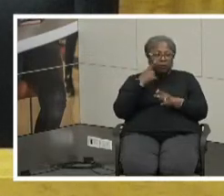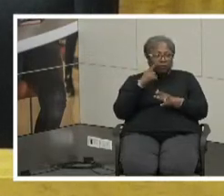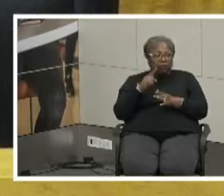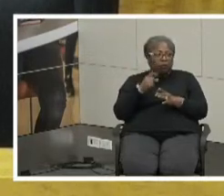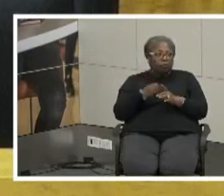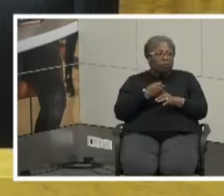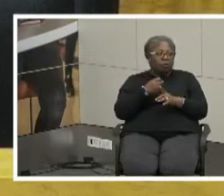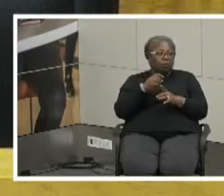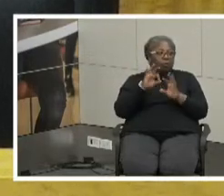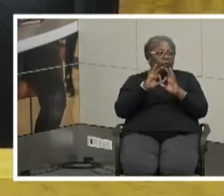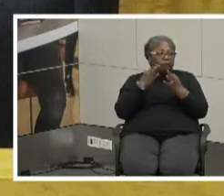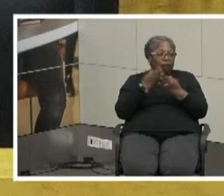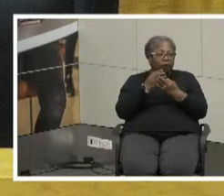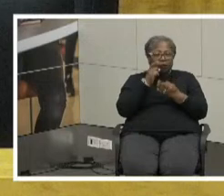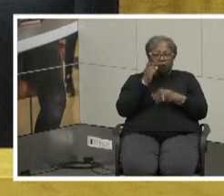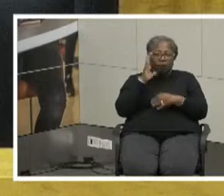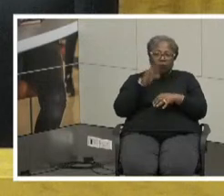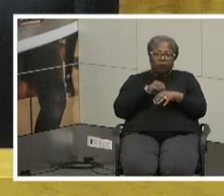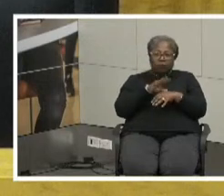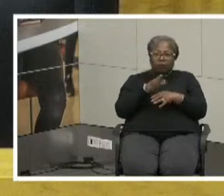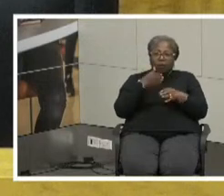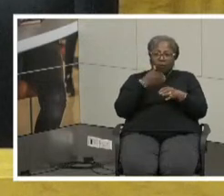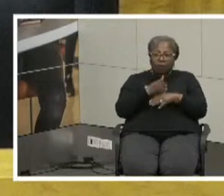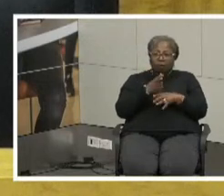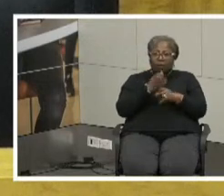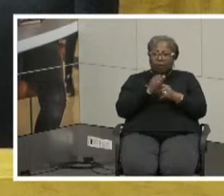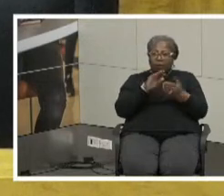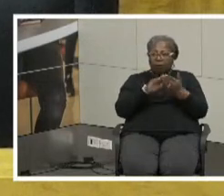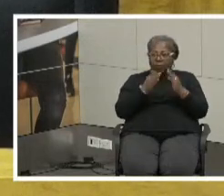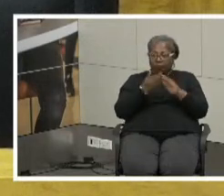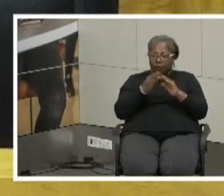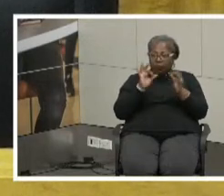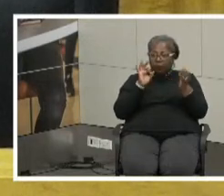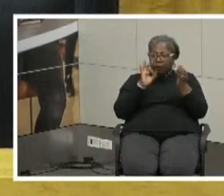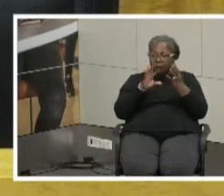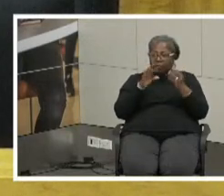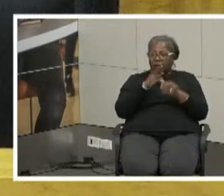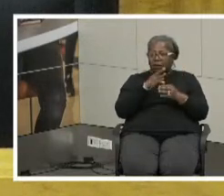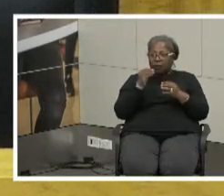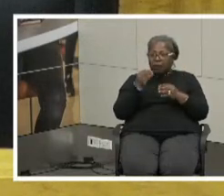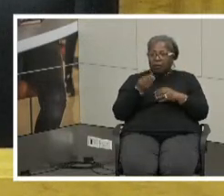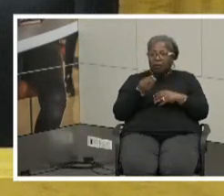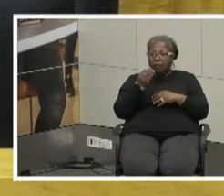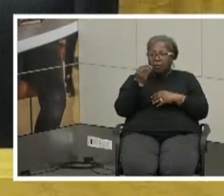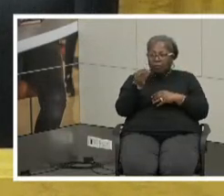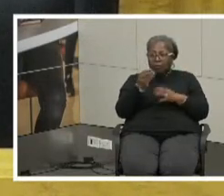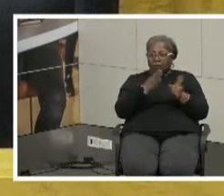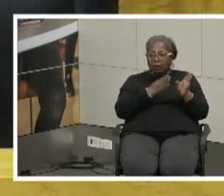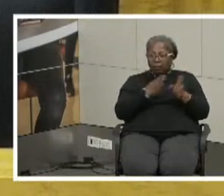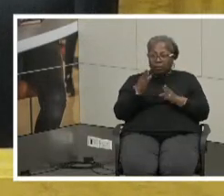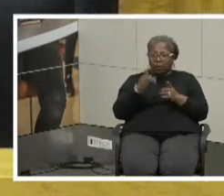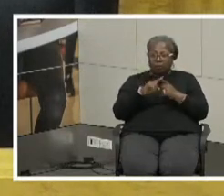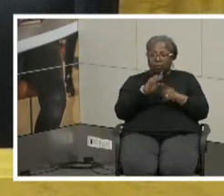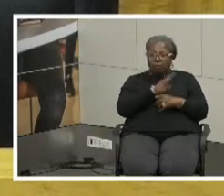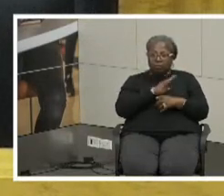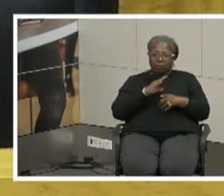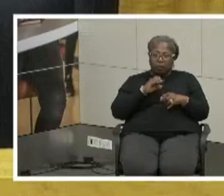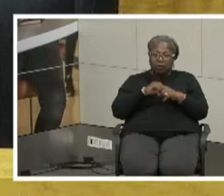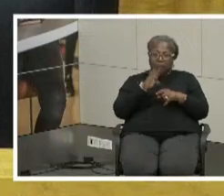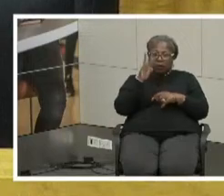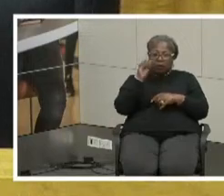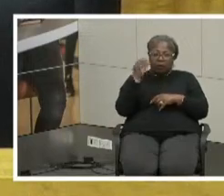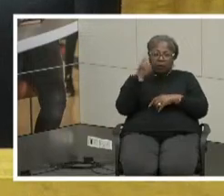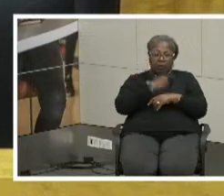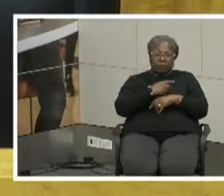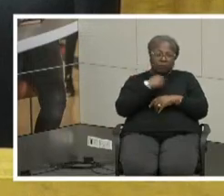impacted families U after obtaining Community feedback and submit said plan to the board within 60